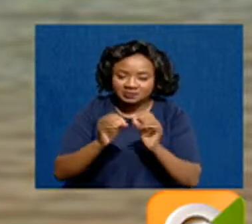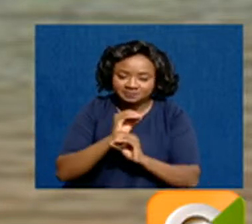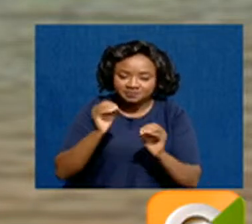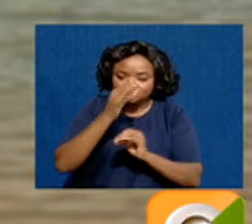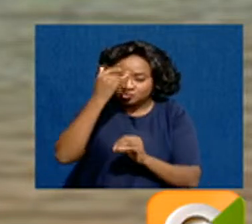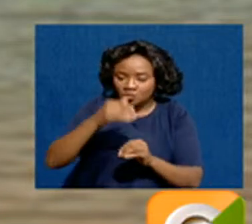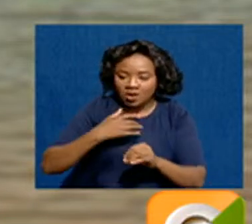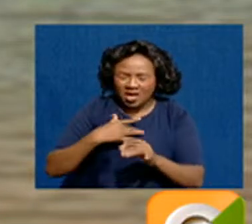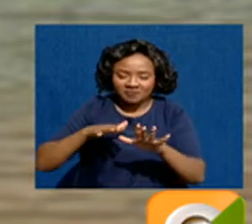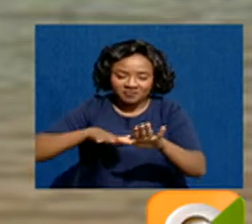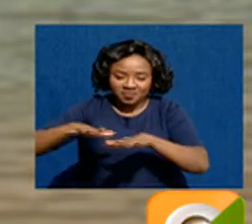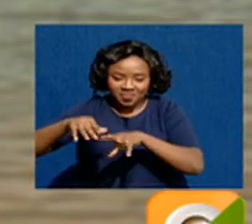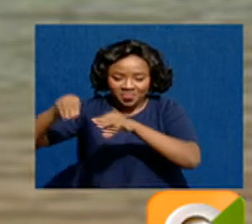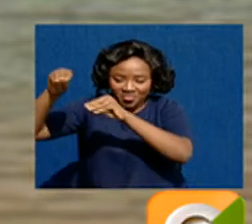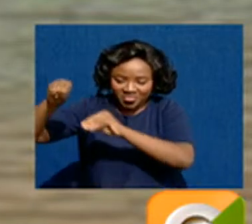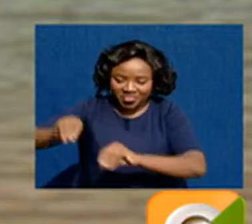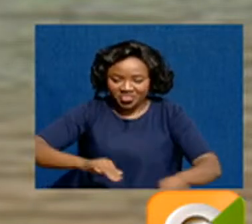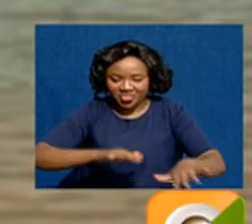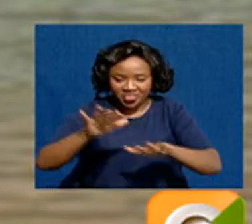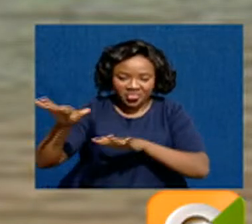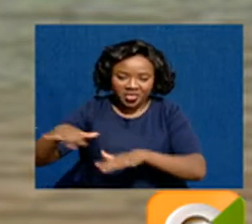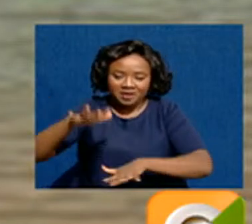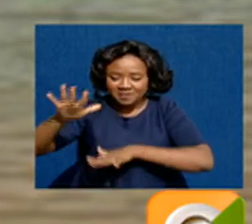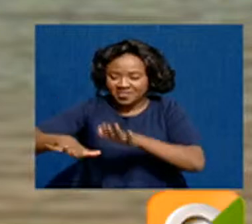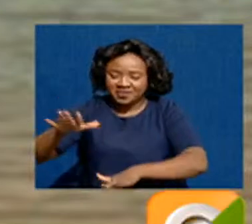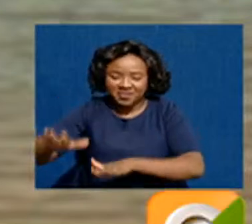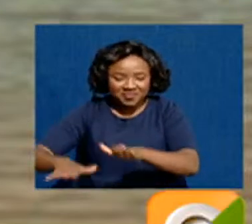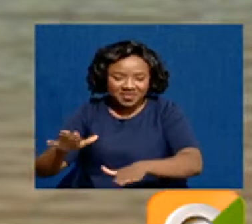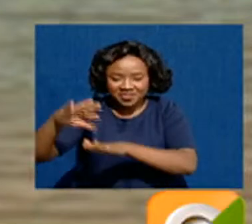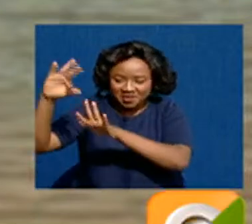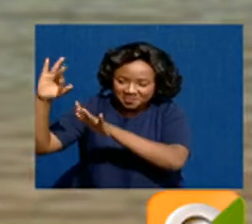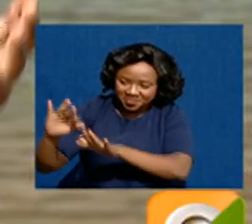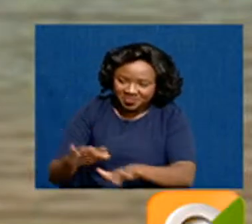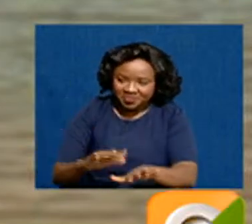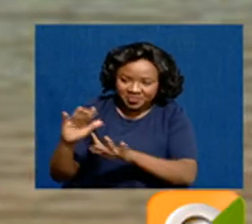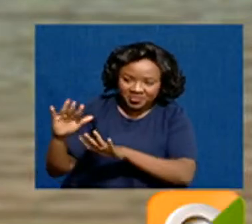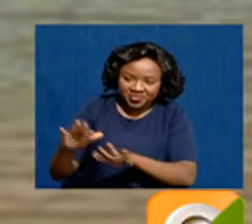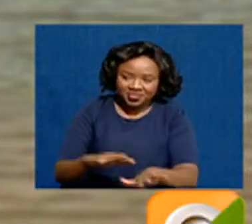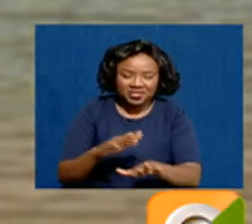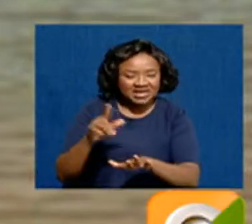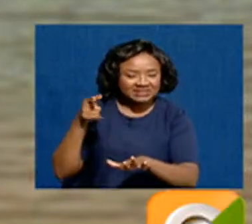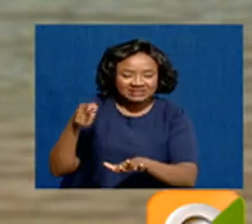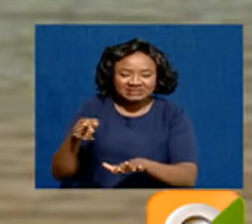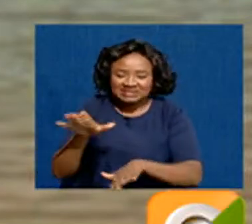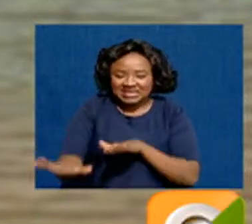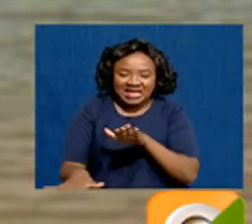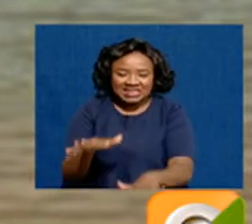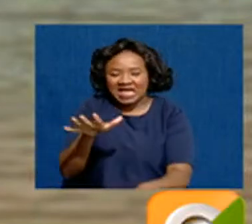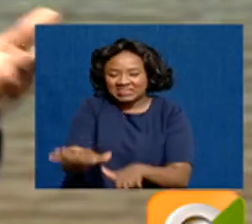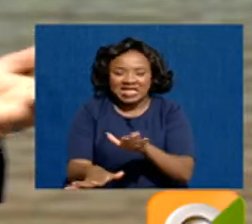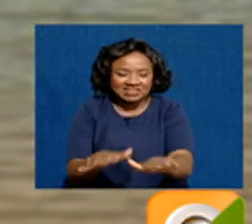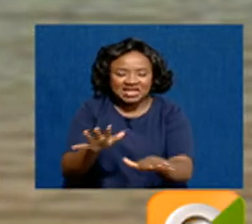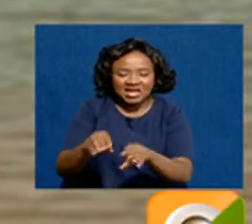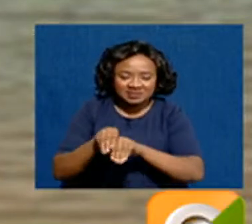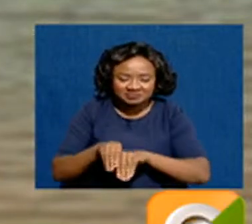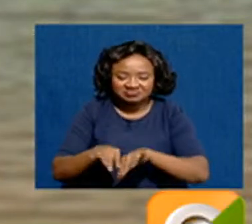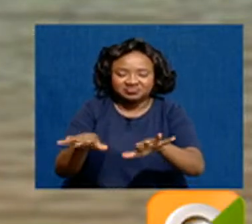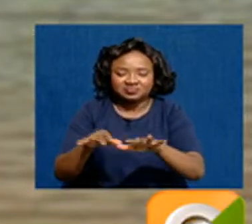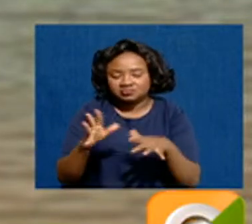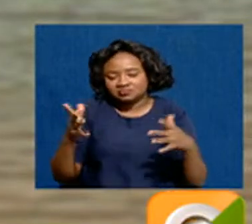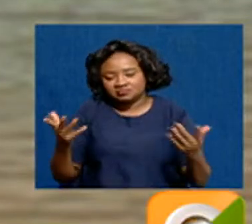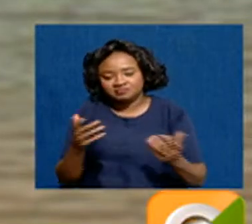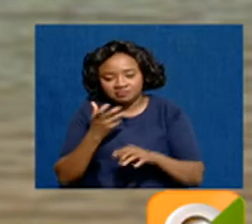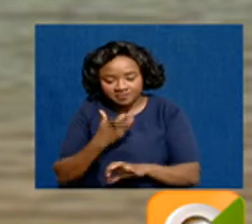Maram being swept away, with bridges being swept away. They will still have compiling the extent of the damage of infrastructure across the country. Of course, it includes